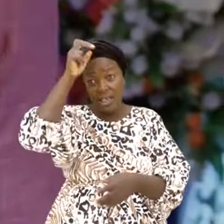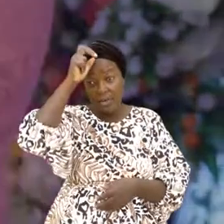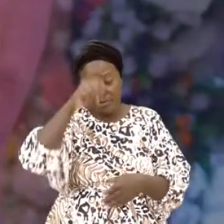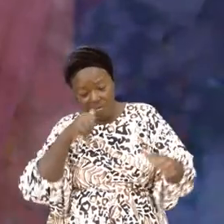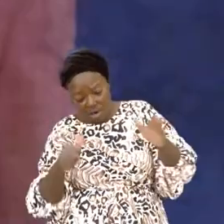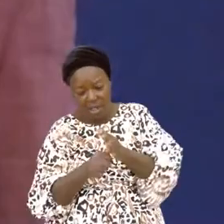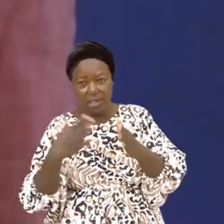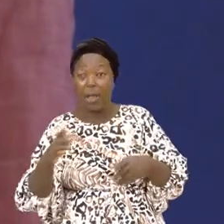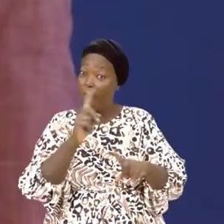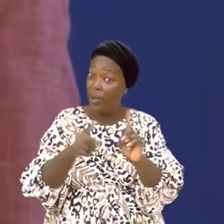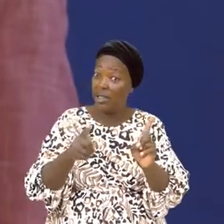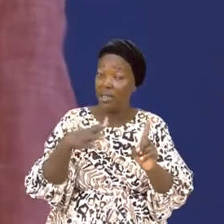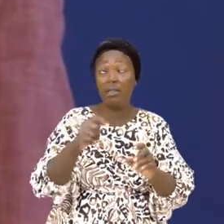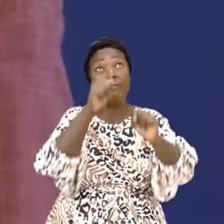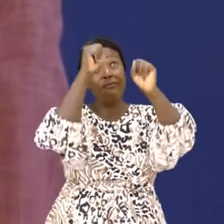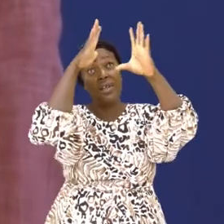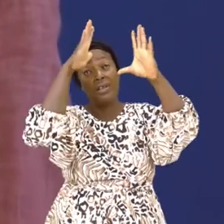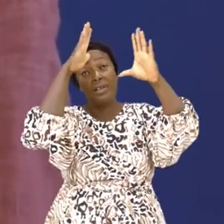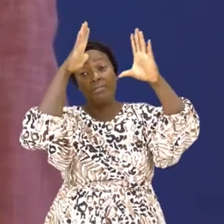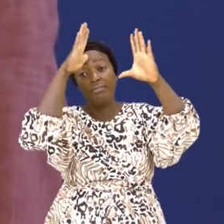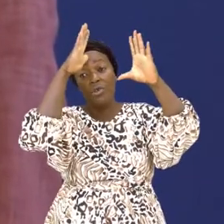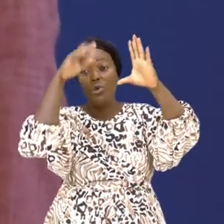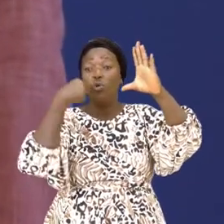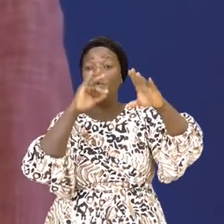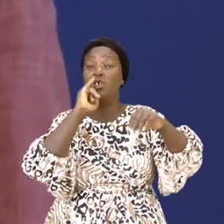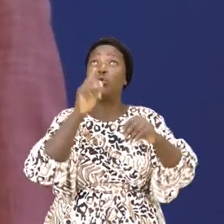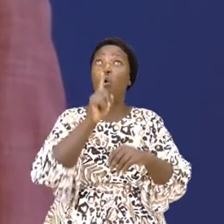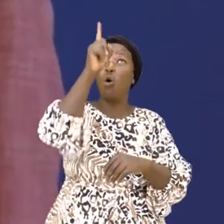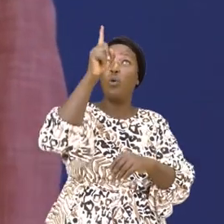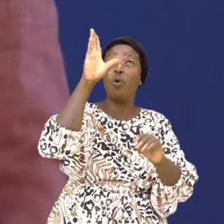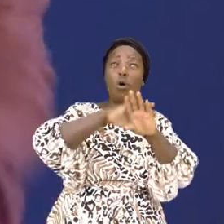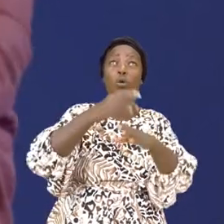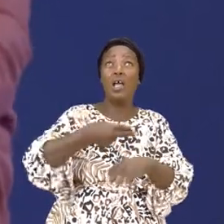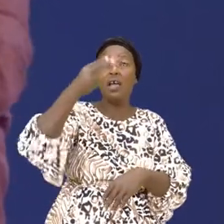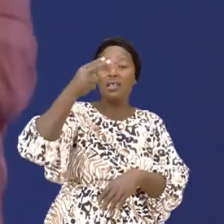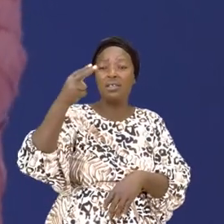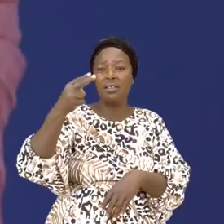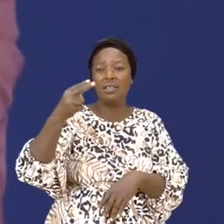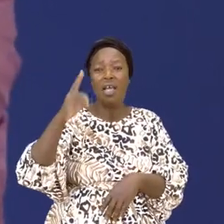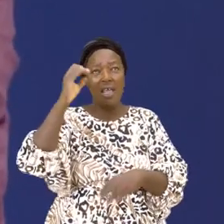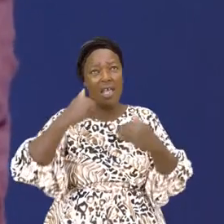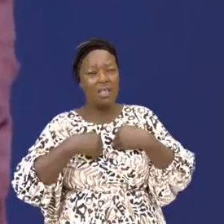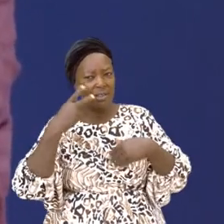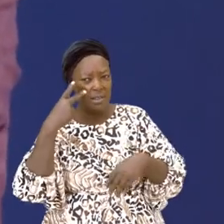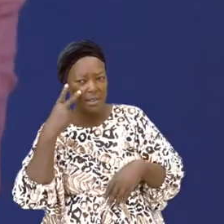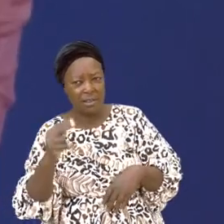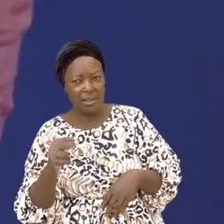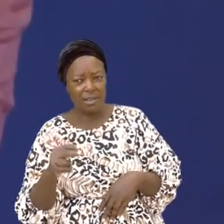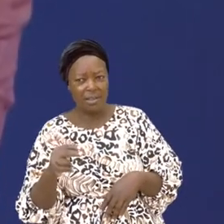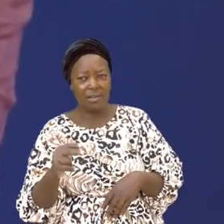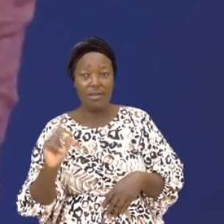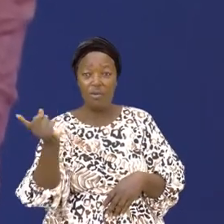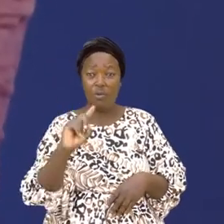hiding there. But the Father, who is up on high, he has seen